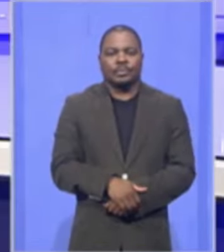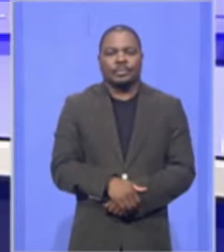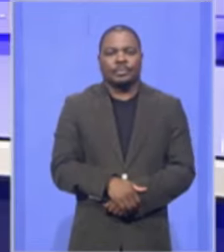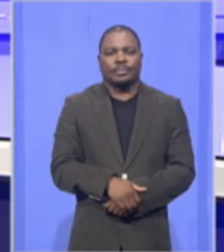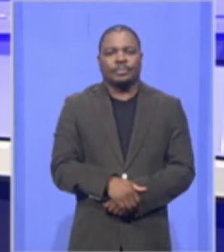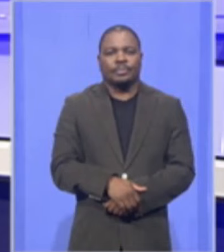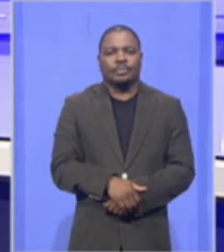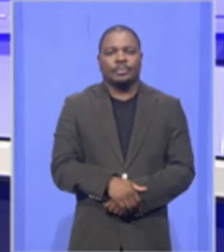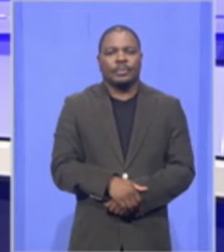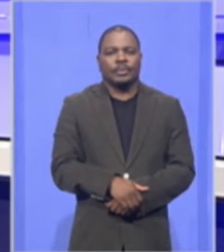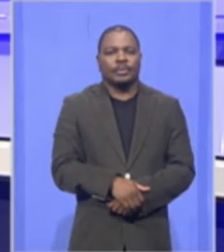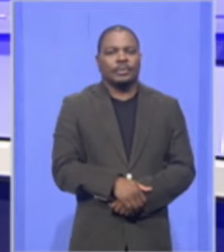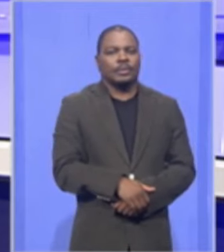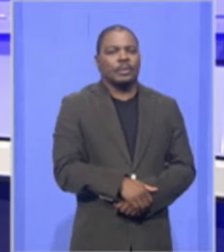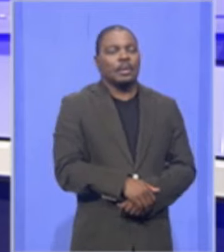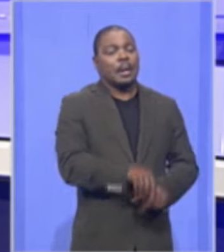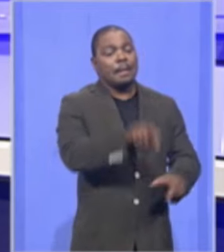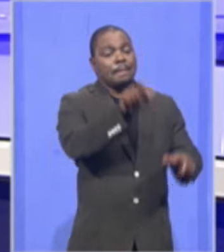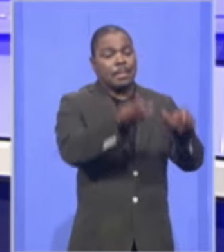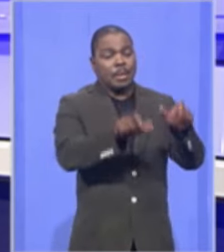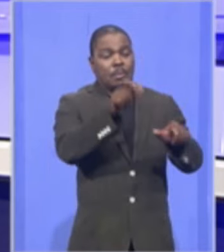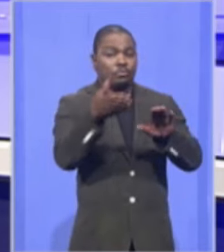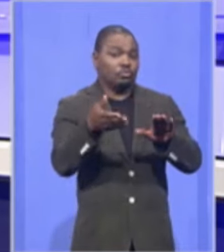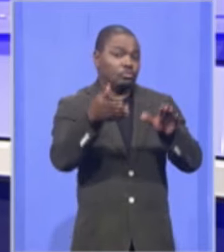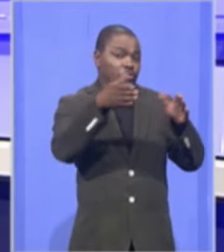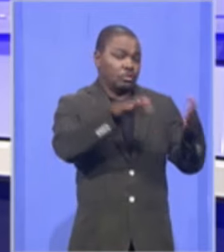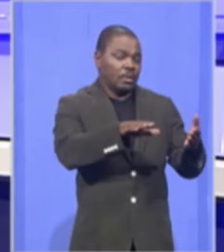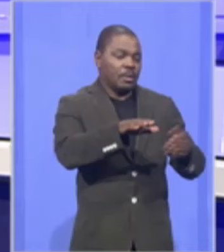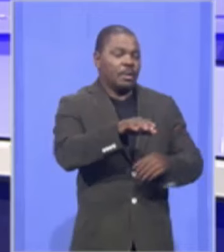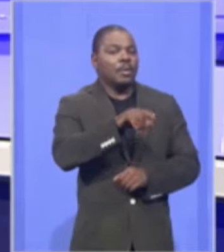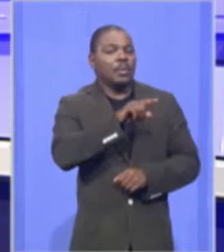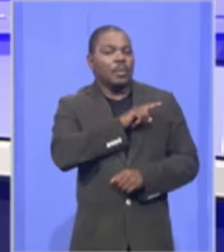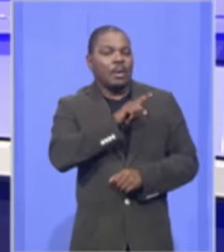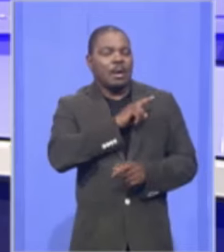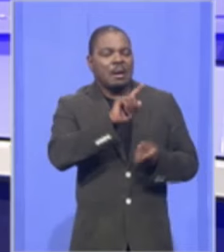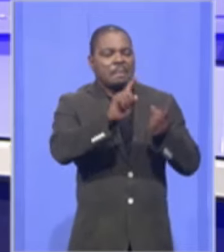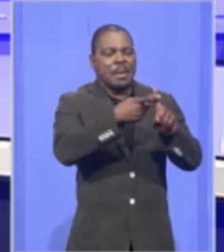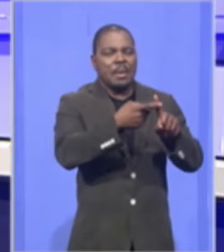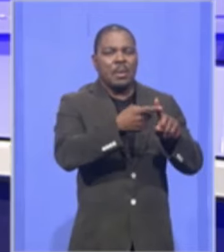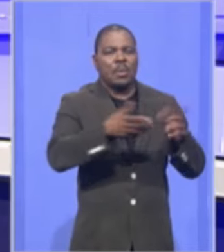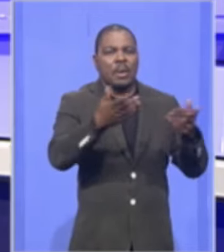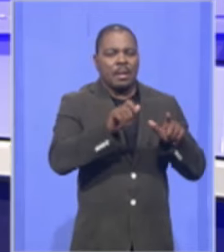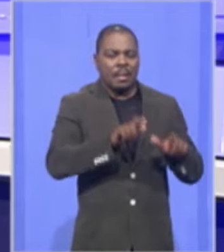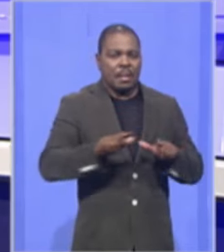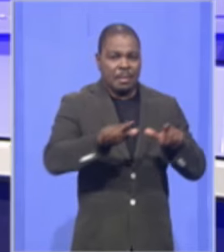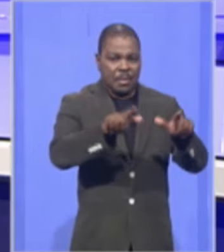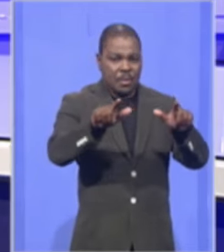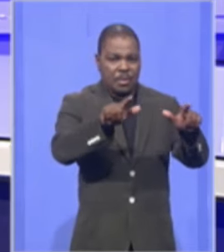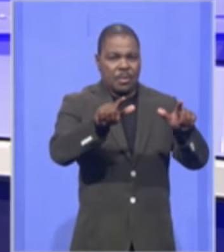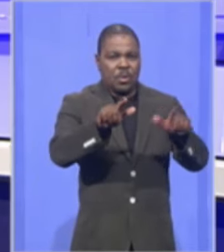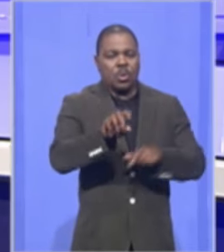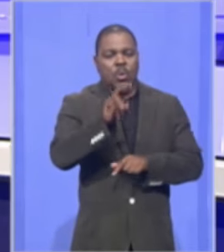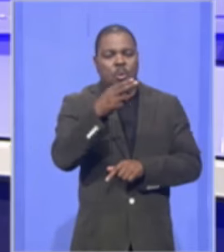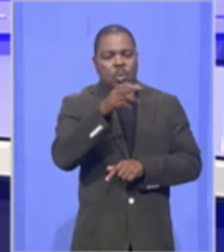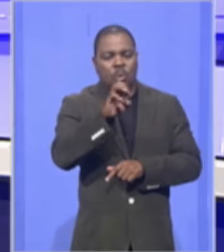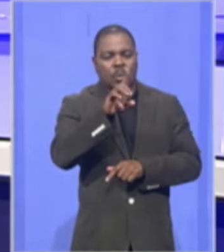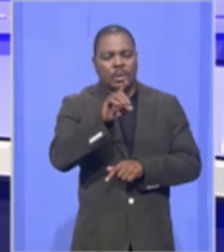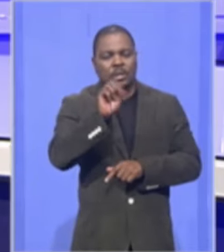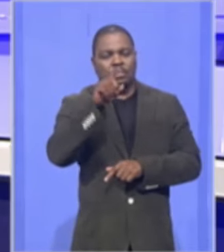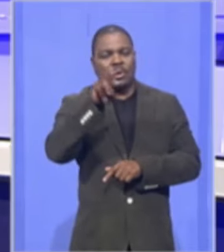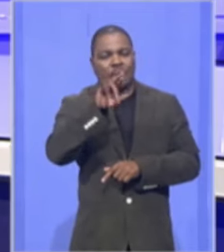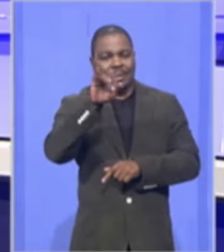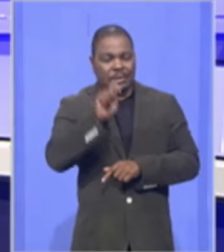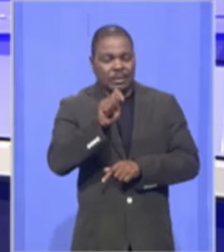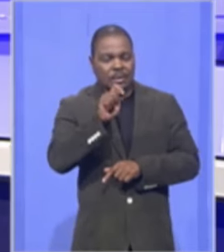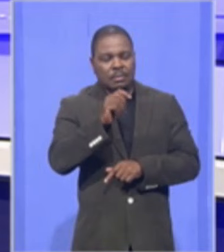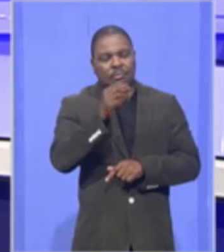Go supiwa ga ditopo tsa batho ba ba tlhokofetseng mo thulanong ya kwa Hoedspruit kwa Limpopo go solofetswe go simolola